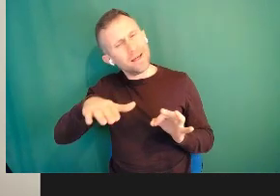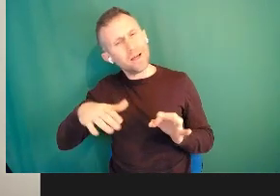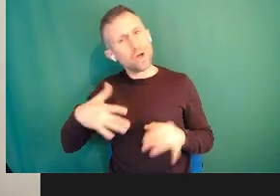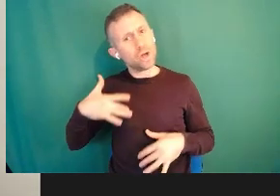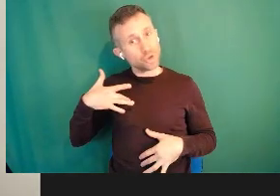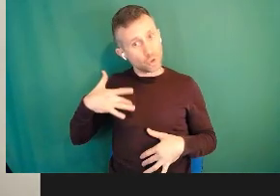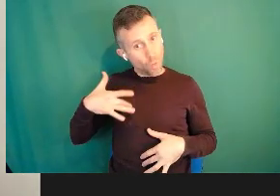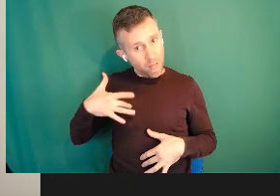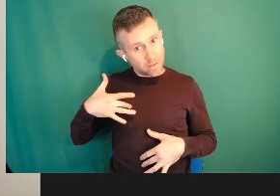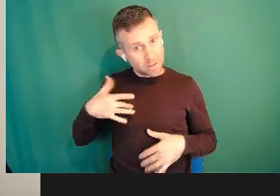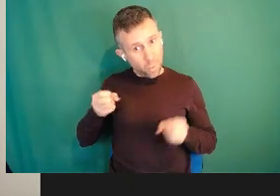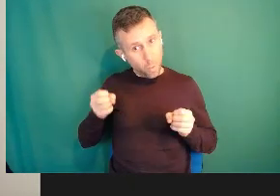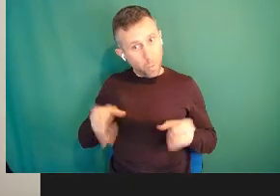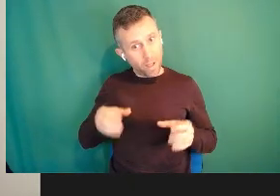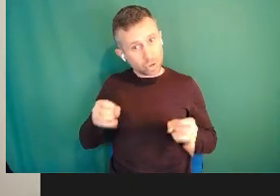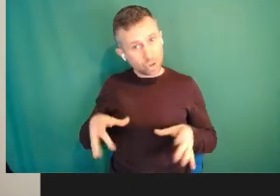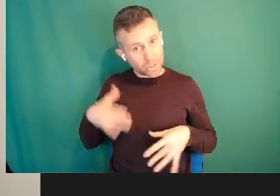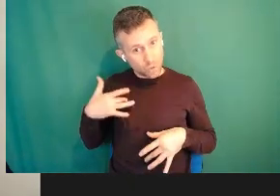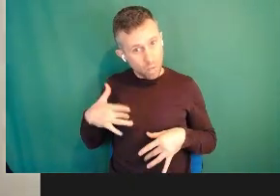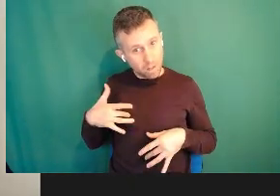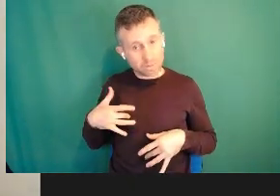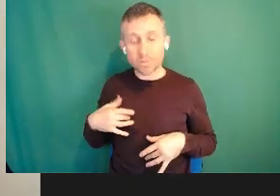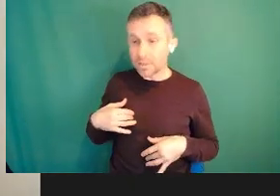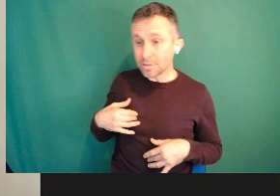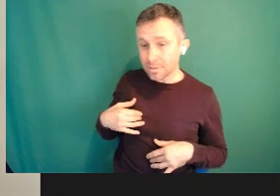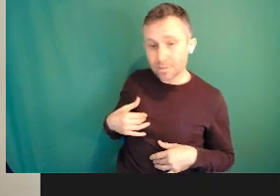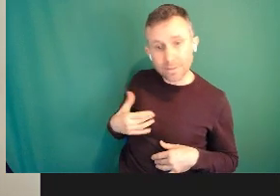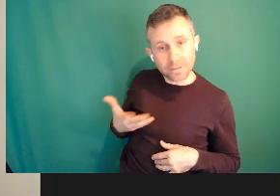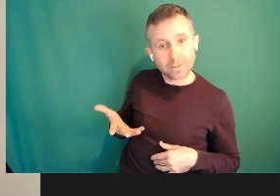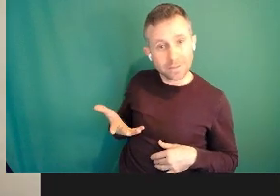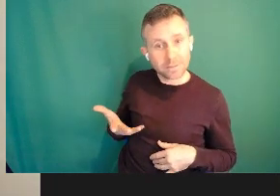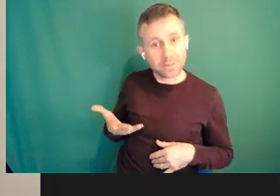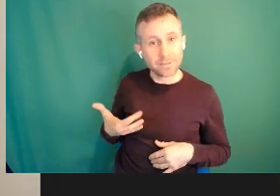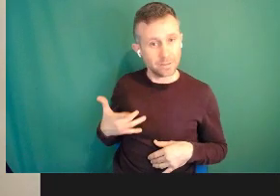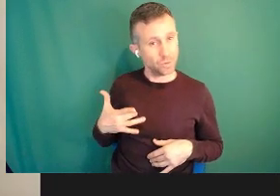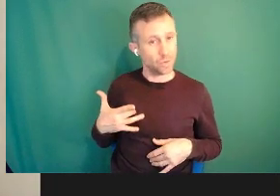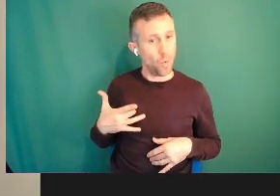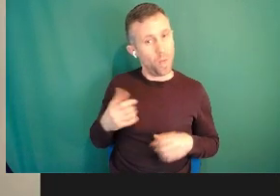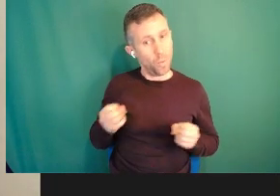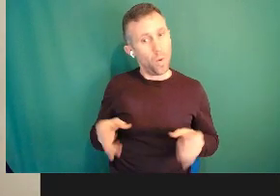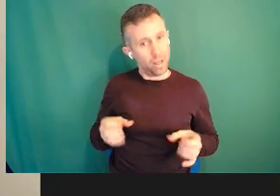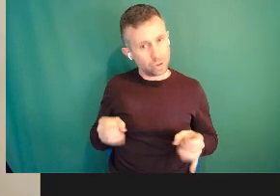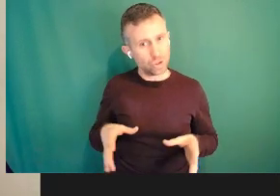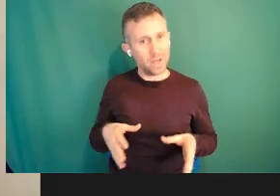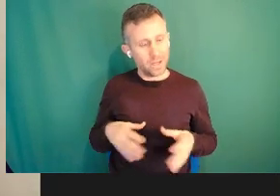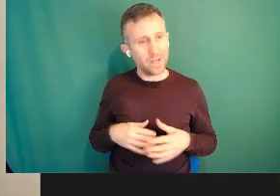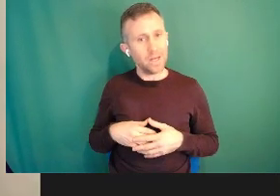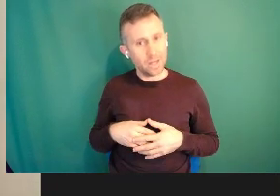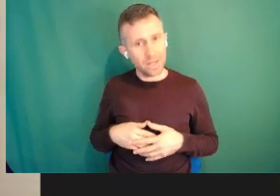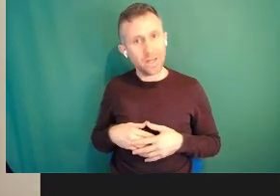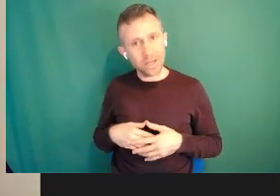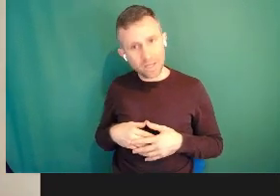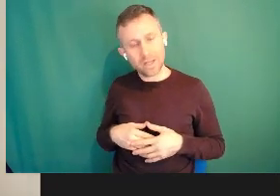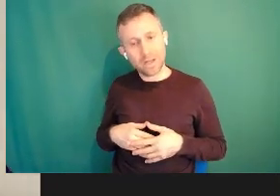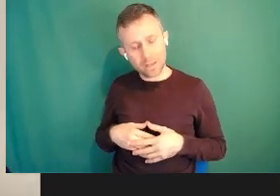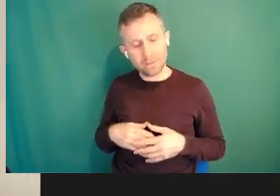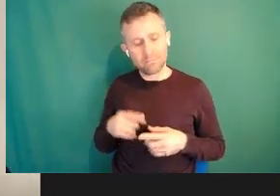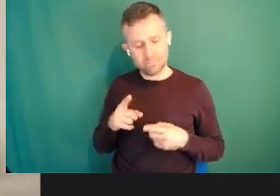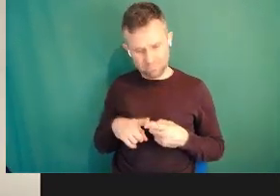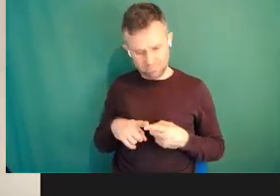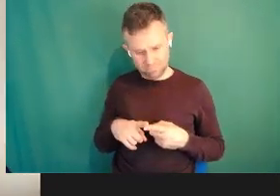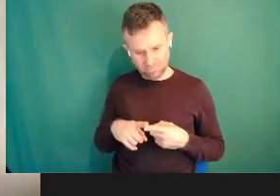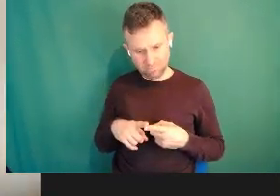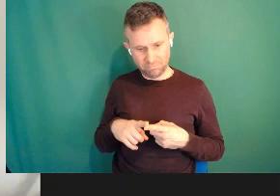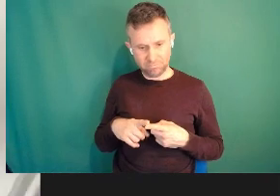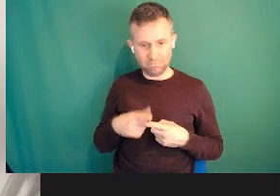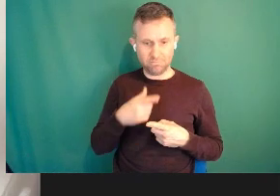do. And so there's a disabled toilet, and then there's the ladies and the gents toilet here at the house. I